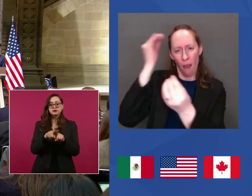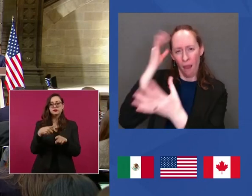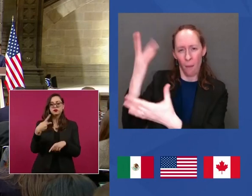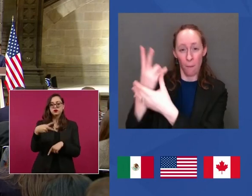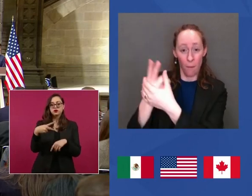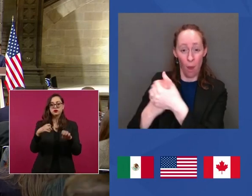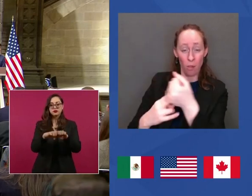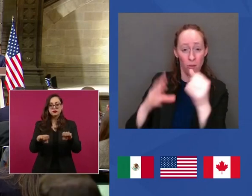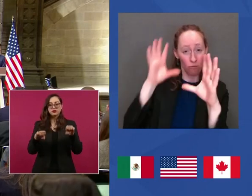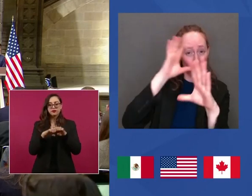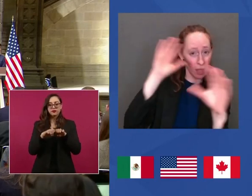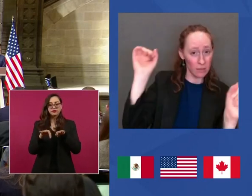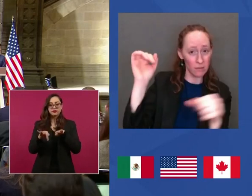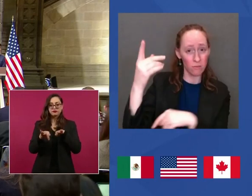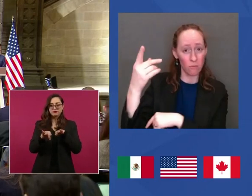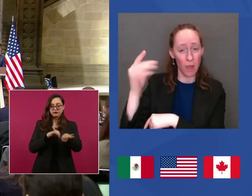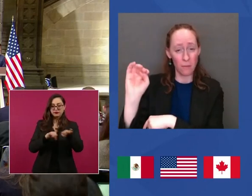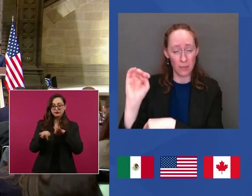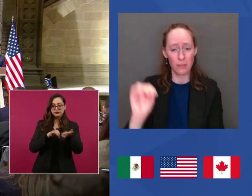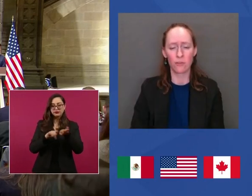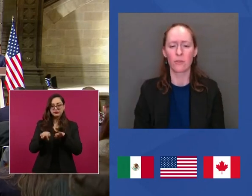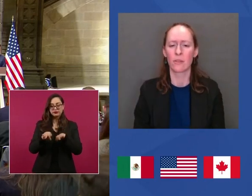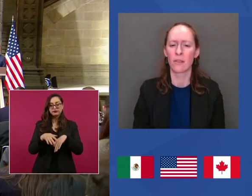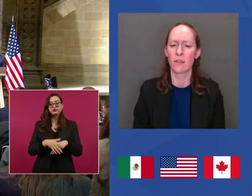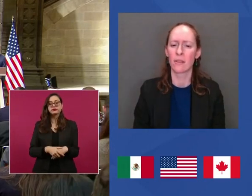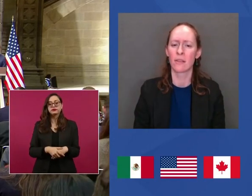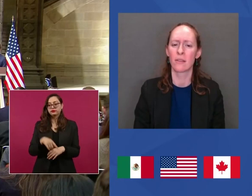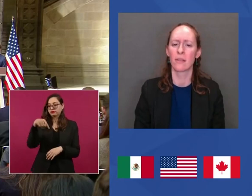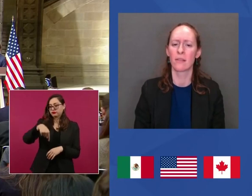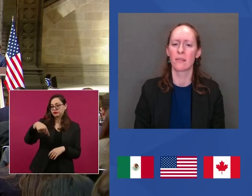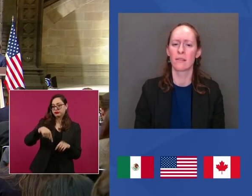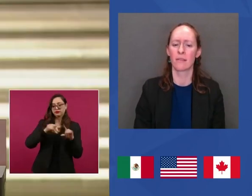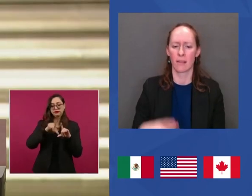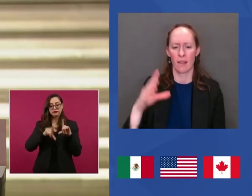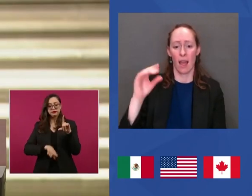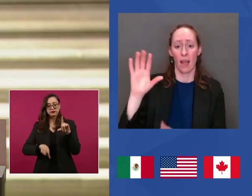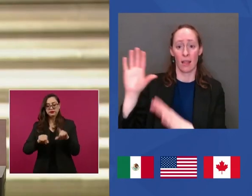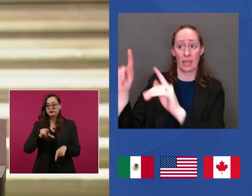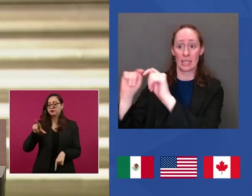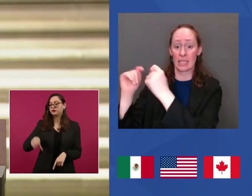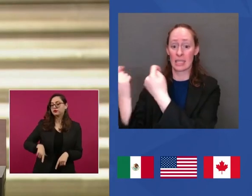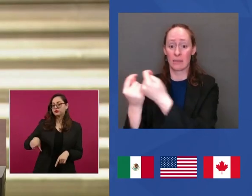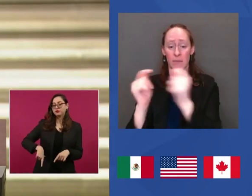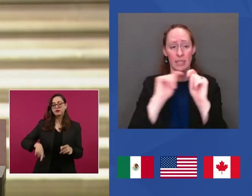their teams, I was telling them as well, we only have two campaigns,